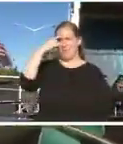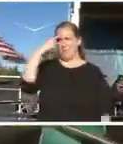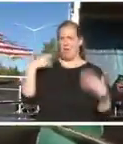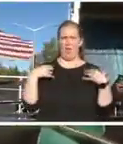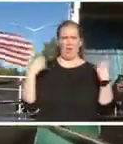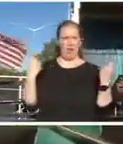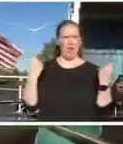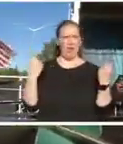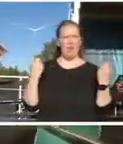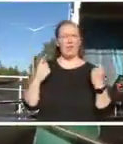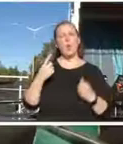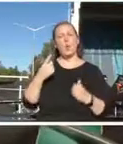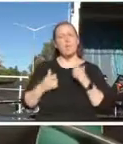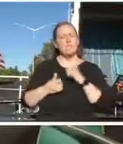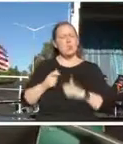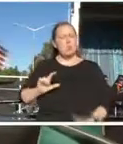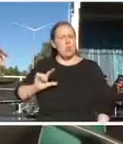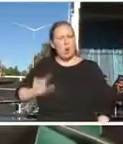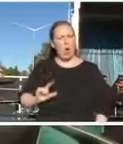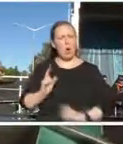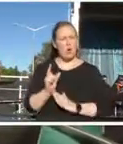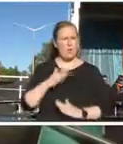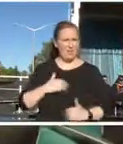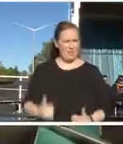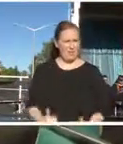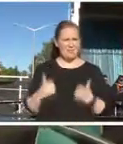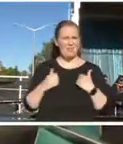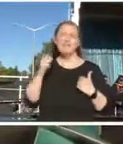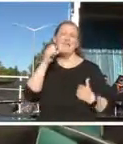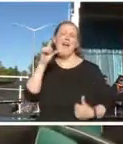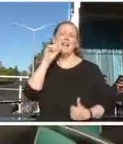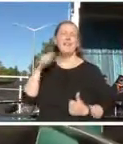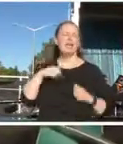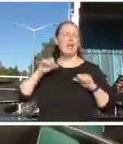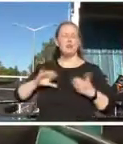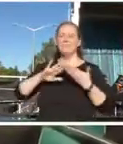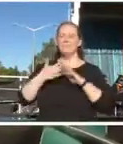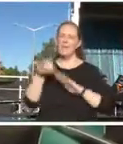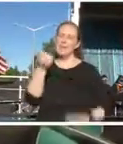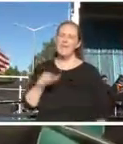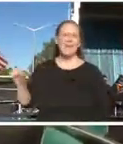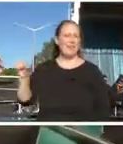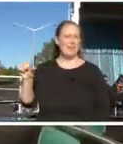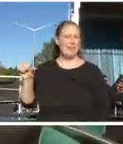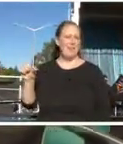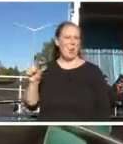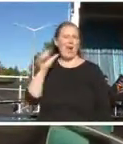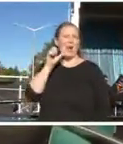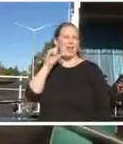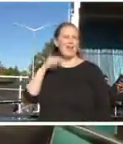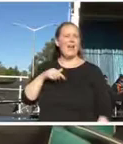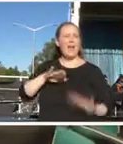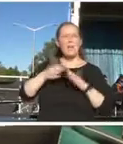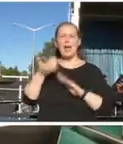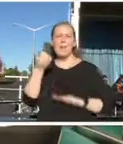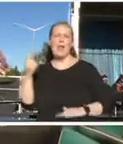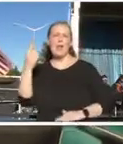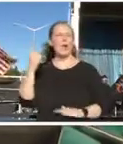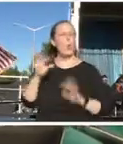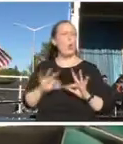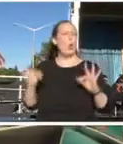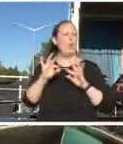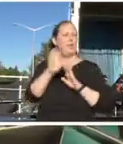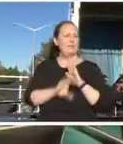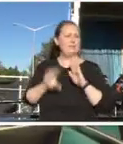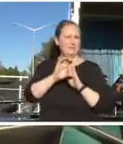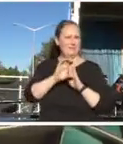one of the lowest points in my life, I didn't think I could ever amount to anything or anyone worthy of character.